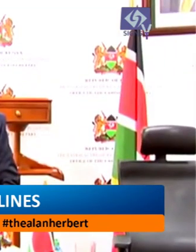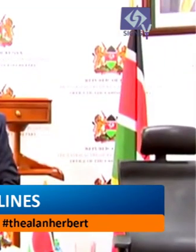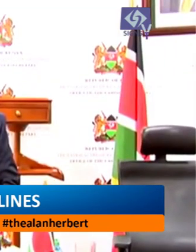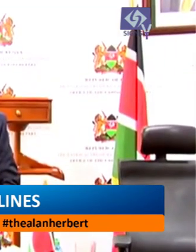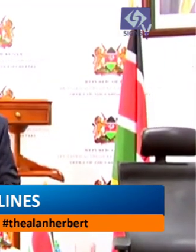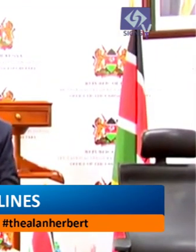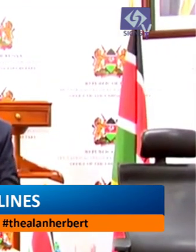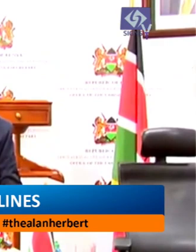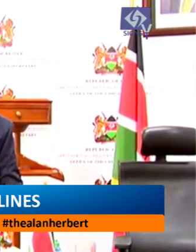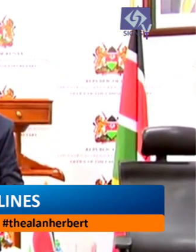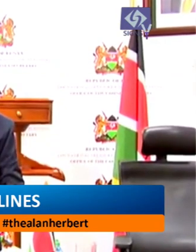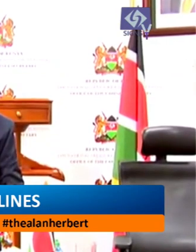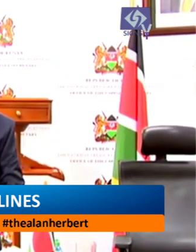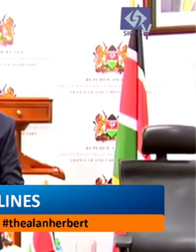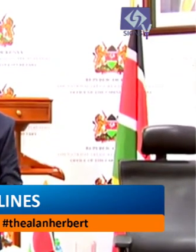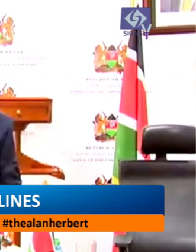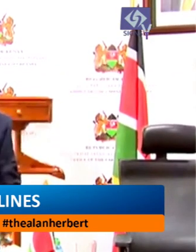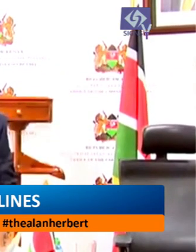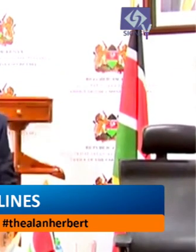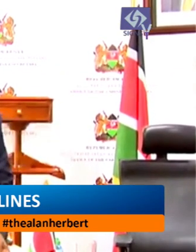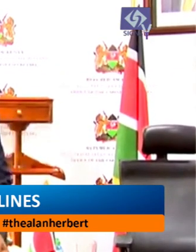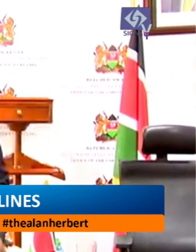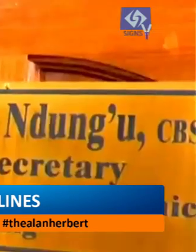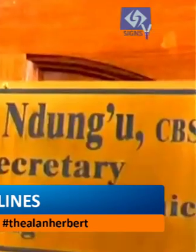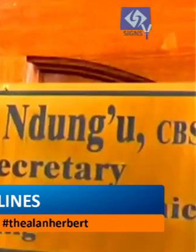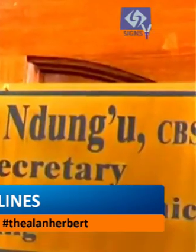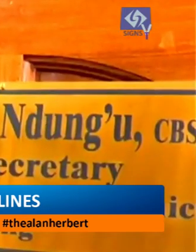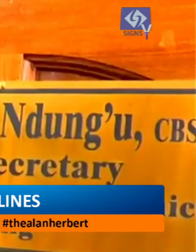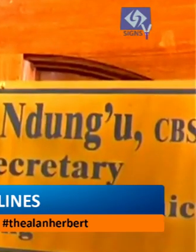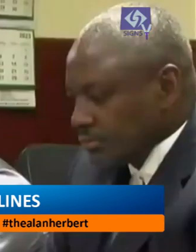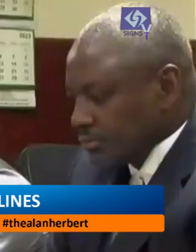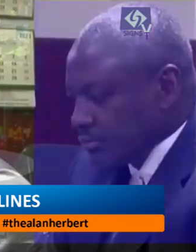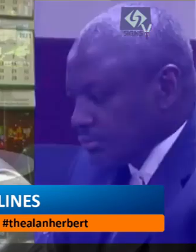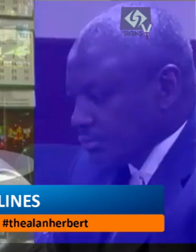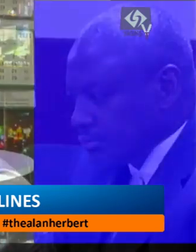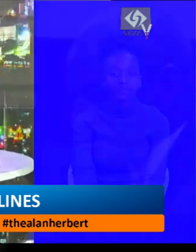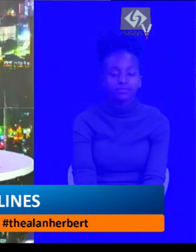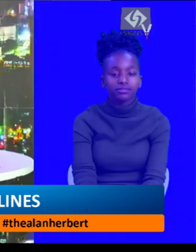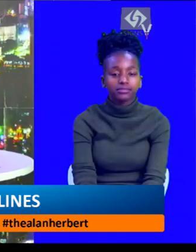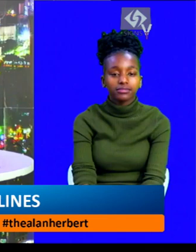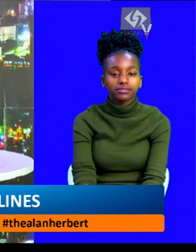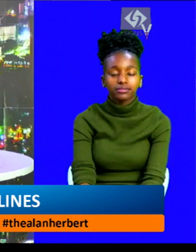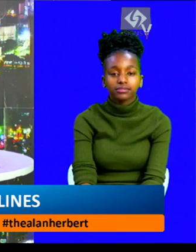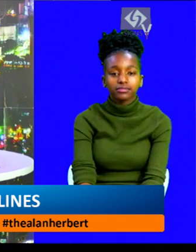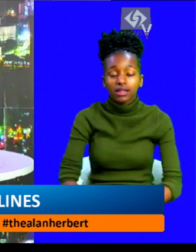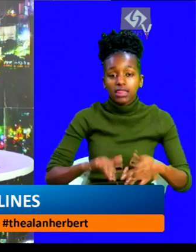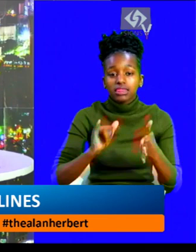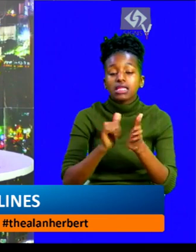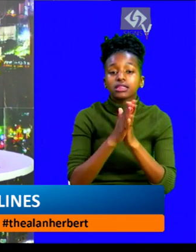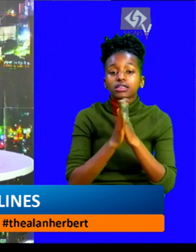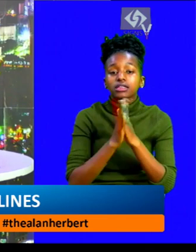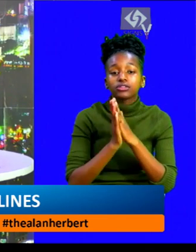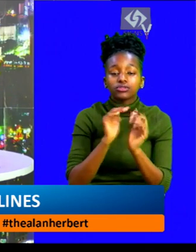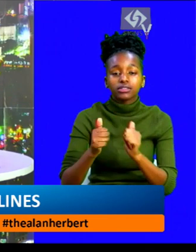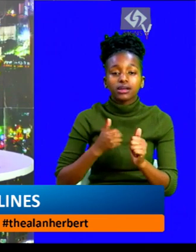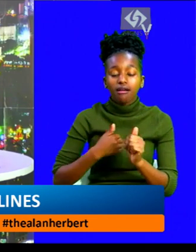and all that they will not continue for long because they affect the business in a huge way. The